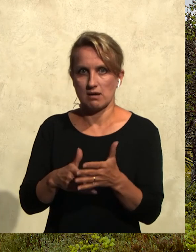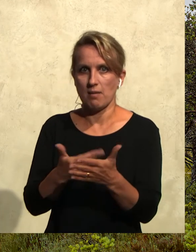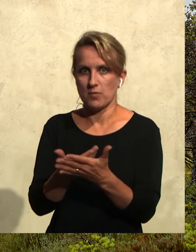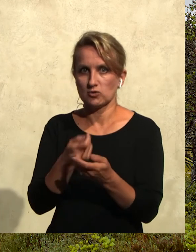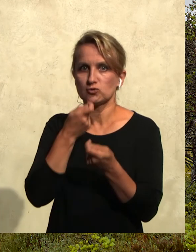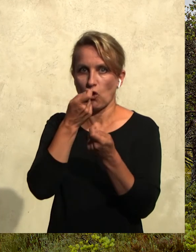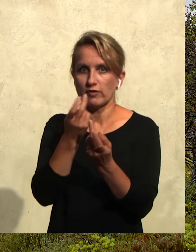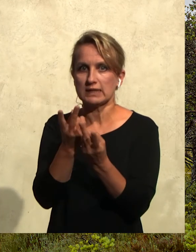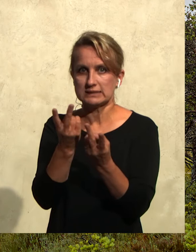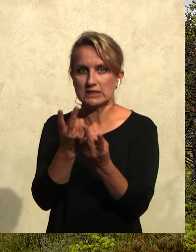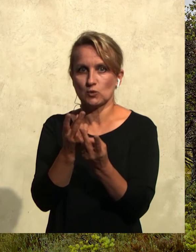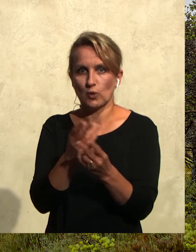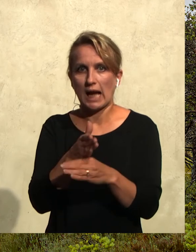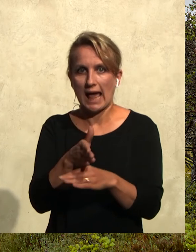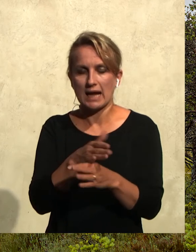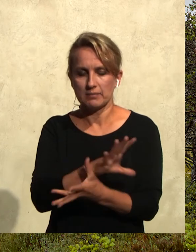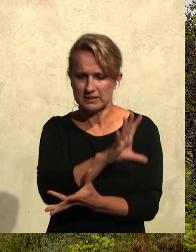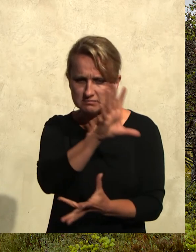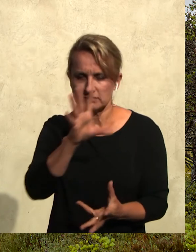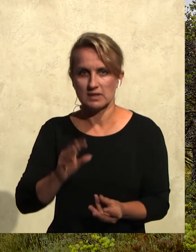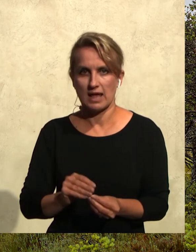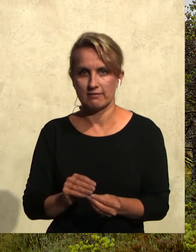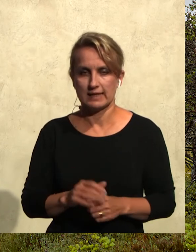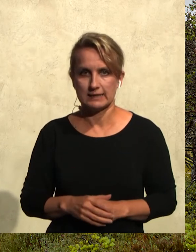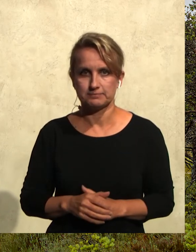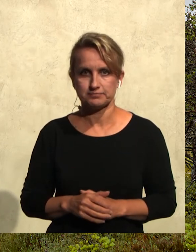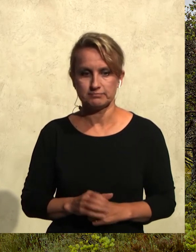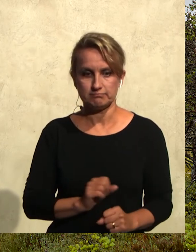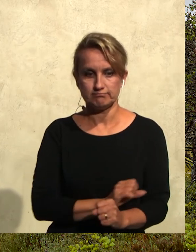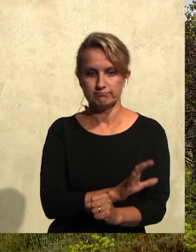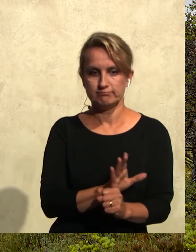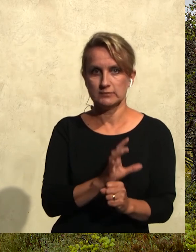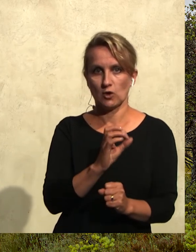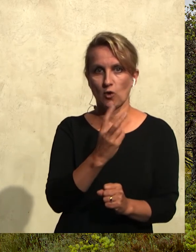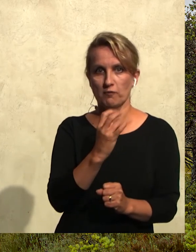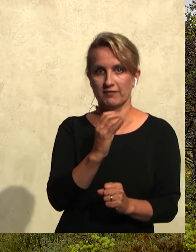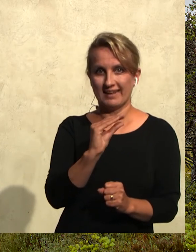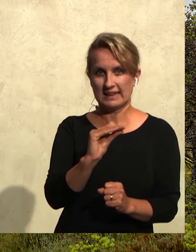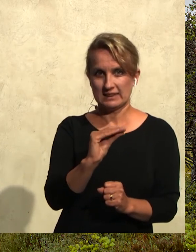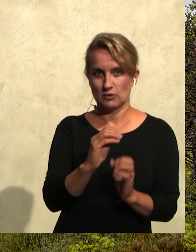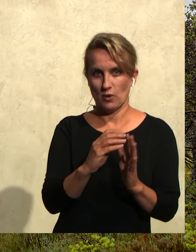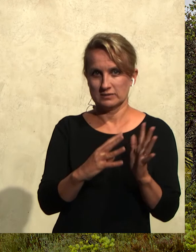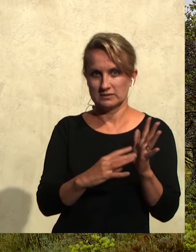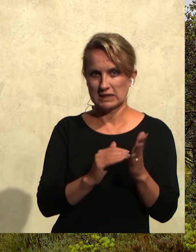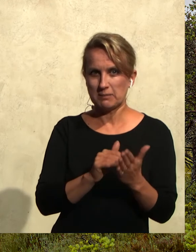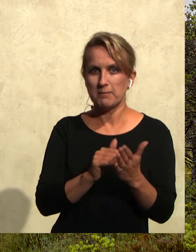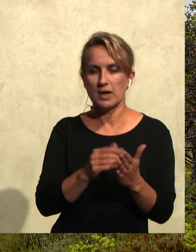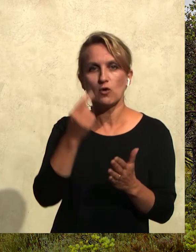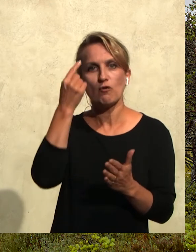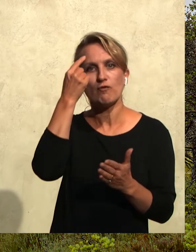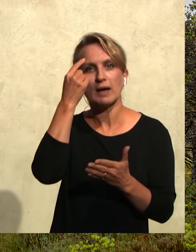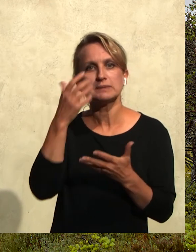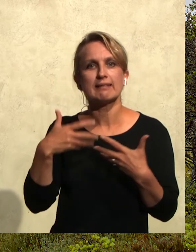particular impacts on mental health services are listed here. So, of course, it led to a reduction in access to services. There